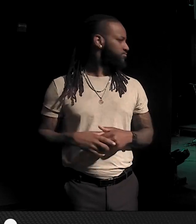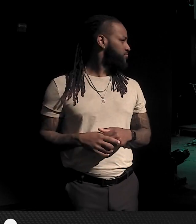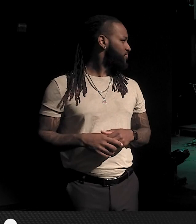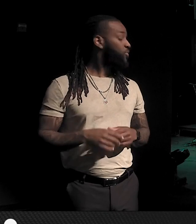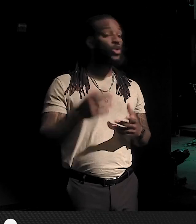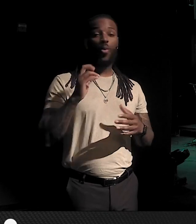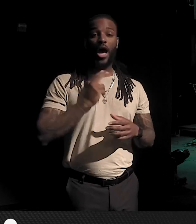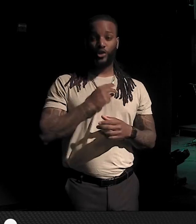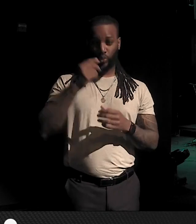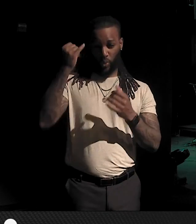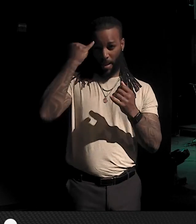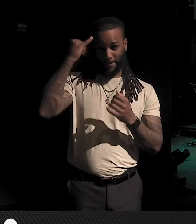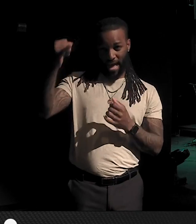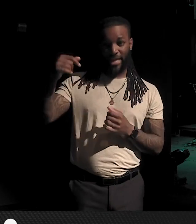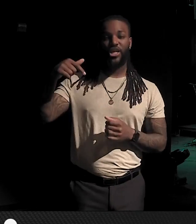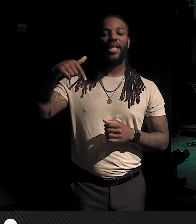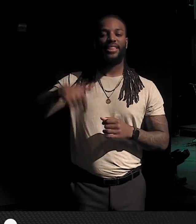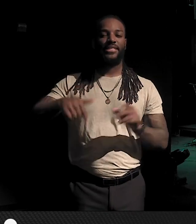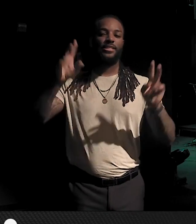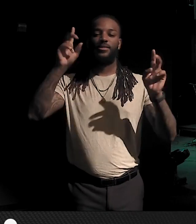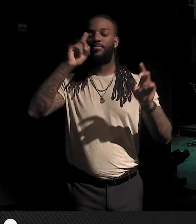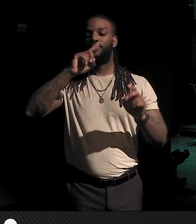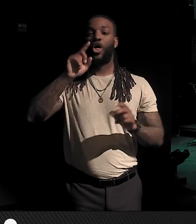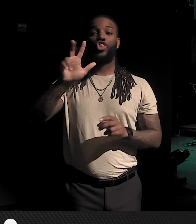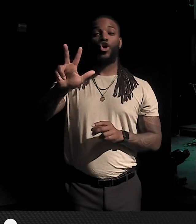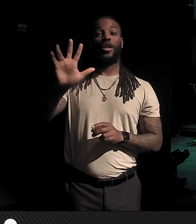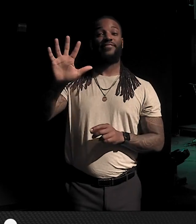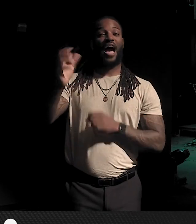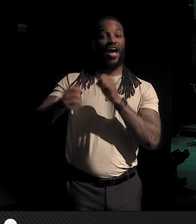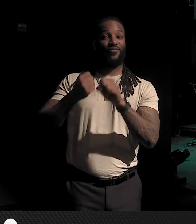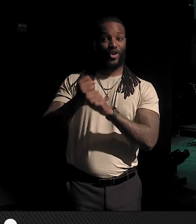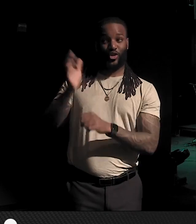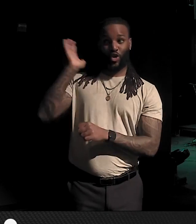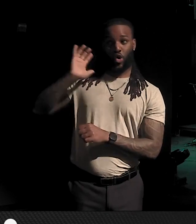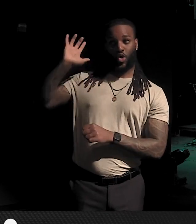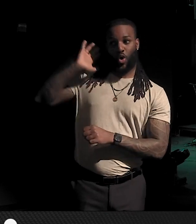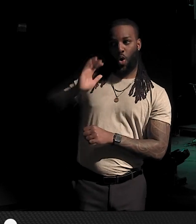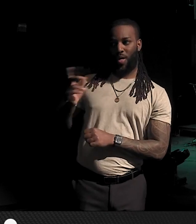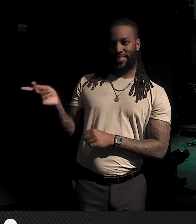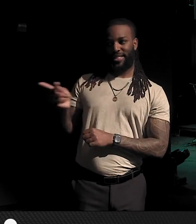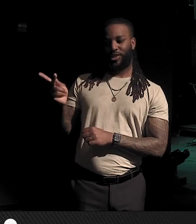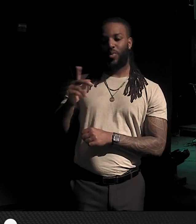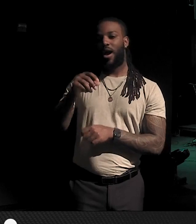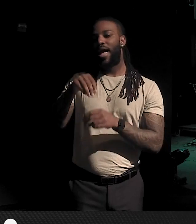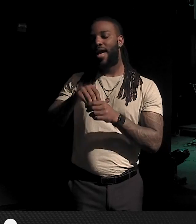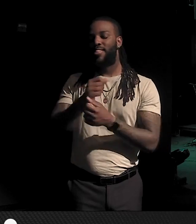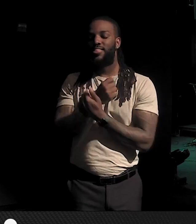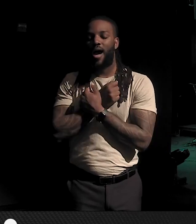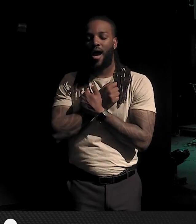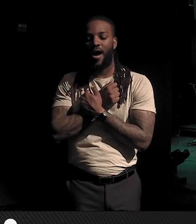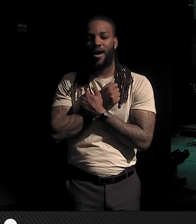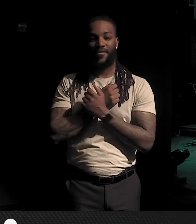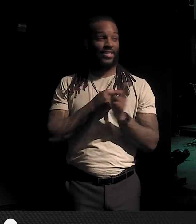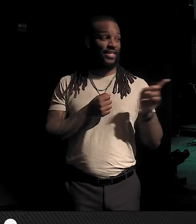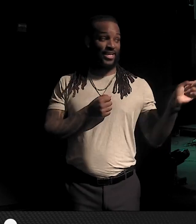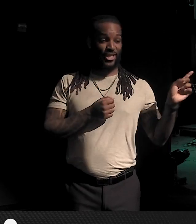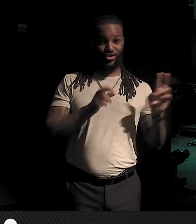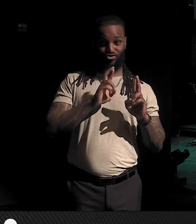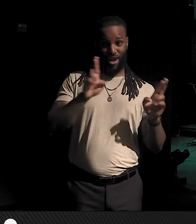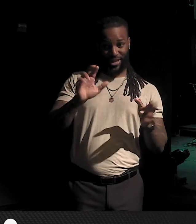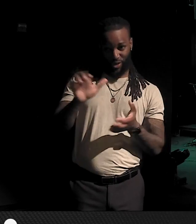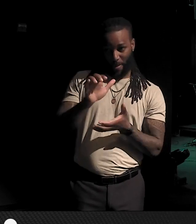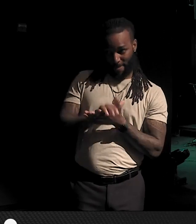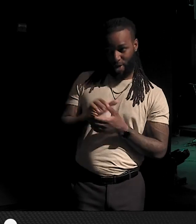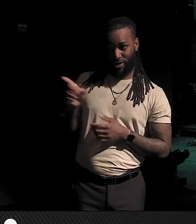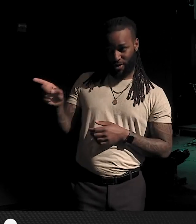to imagine that this is 35 years ago, and these guys are in love, and he is ready to marry